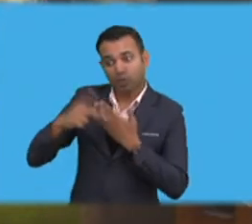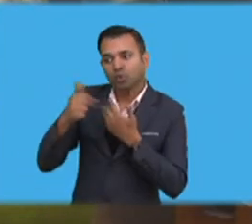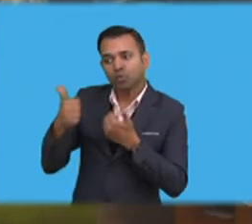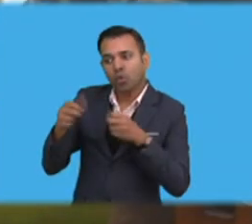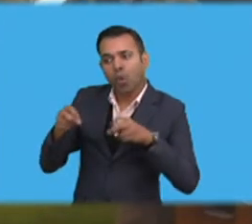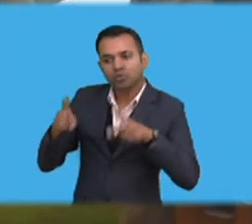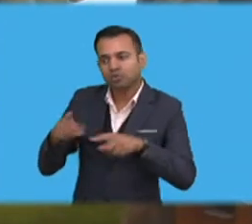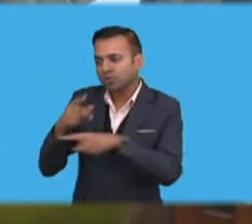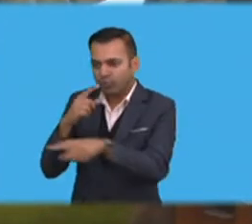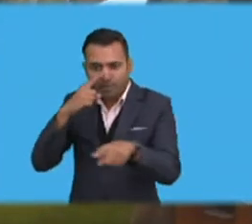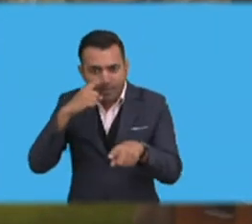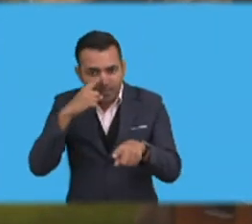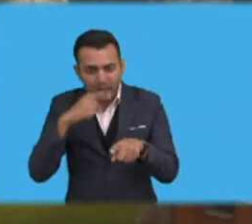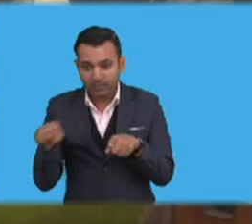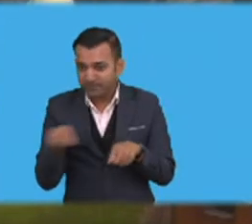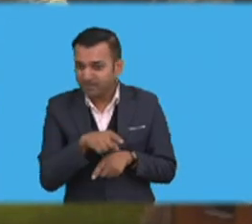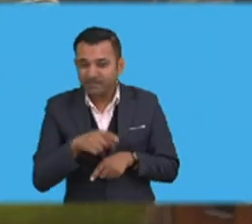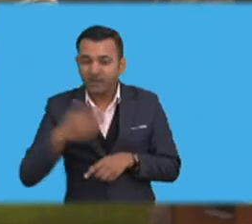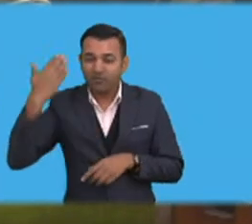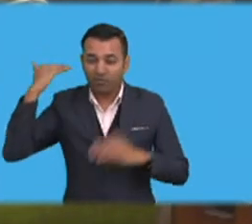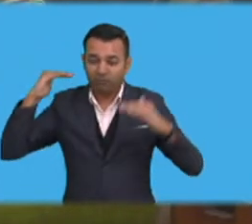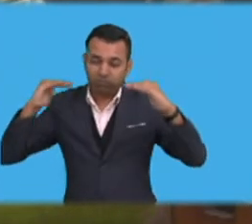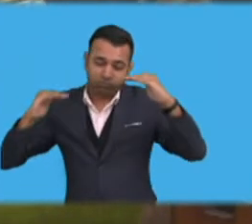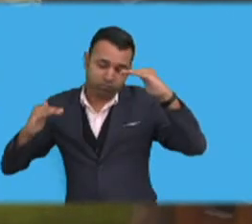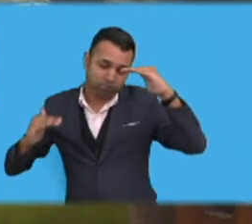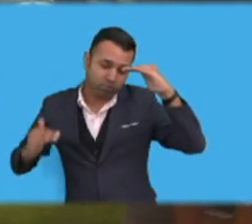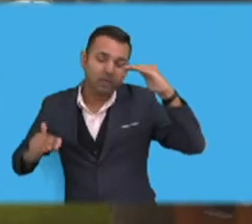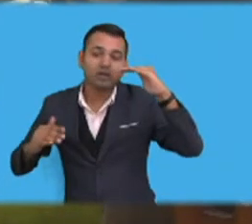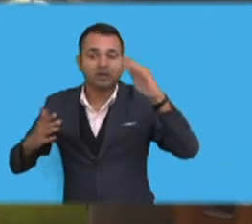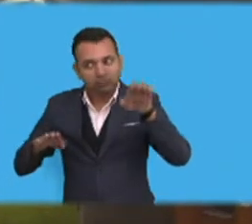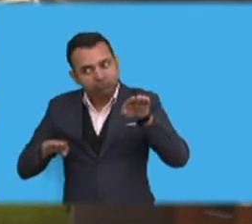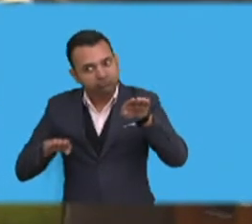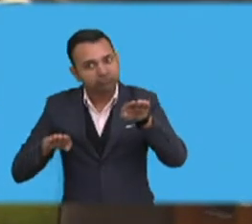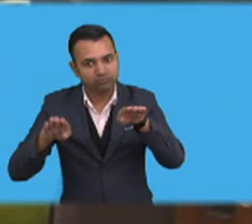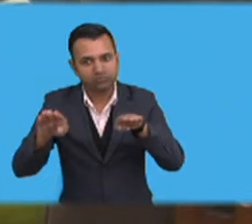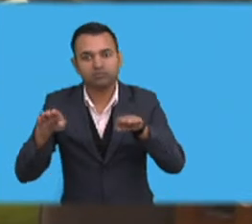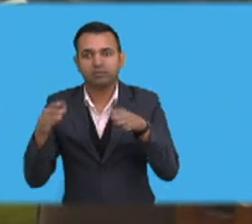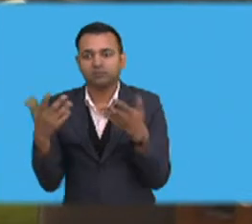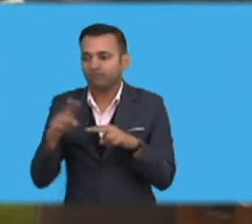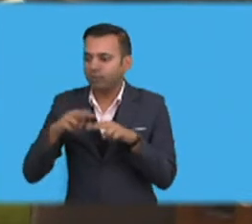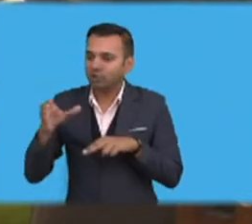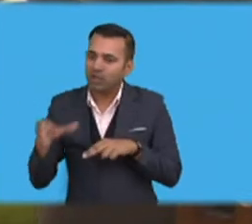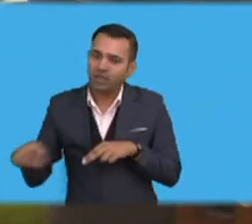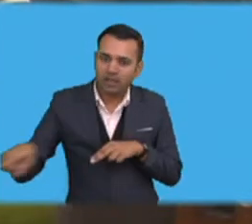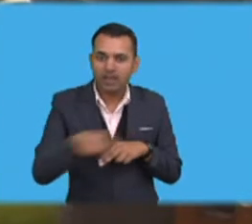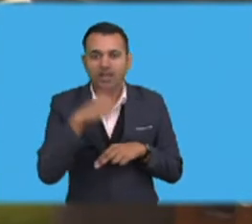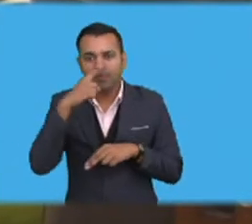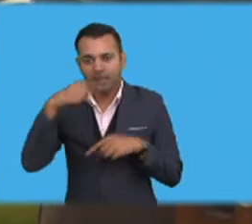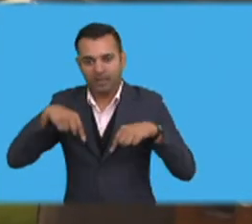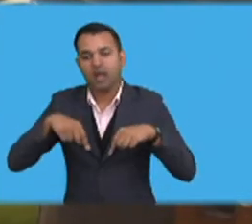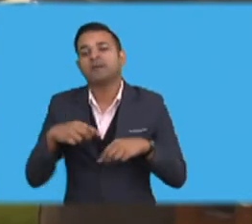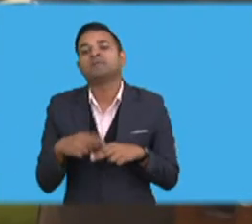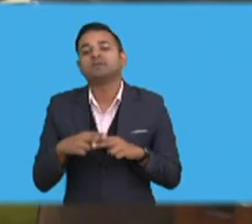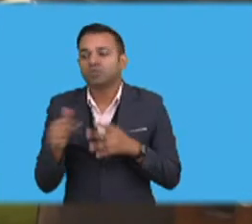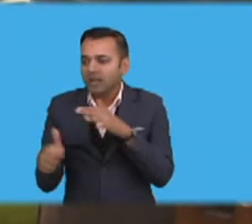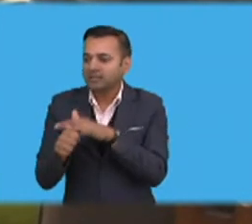compensation under the now repealed Motor Vehicle Third-Party Insurance Act. Fijians now have access to a quick compensation payment of a